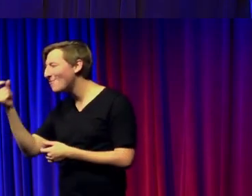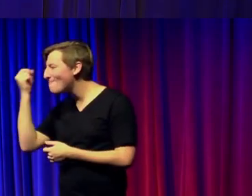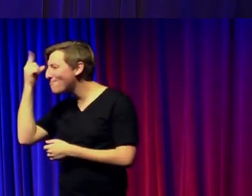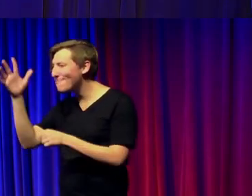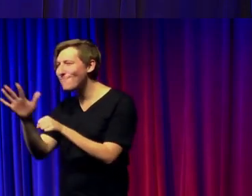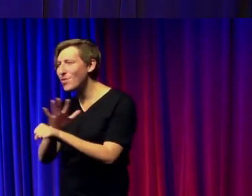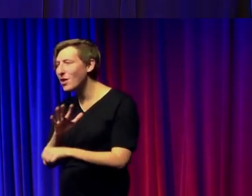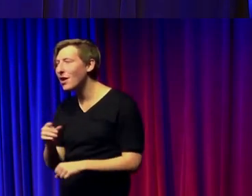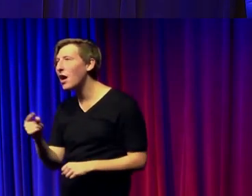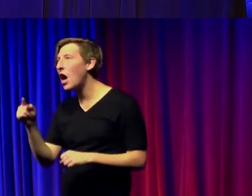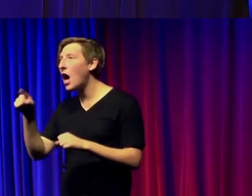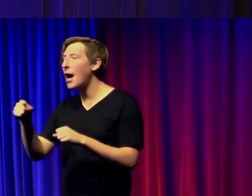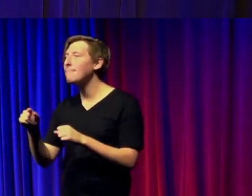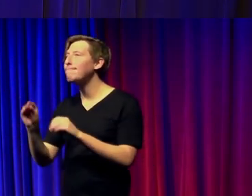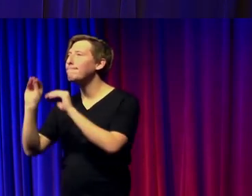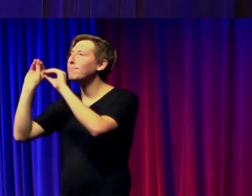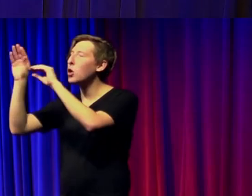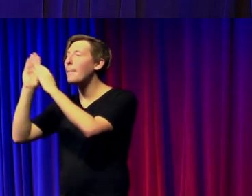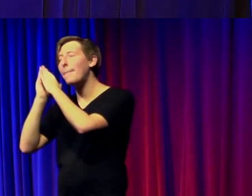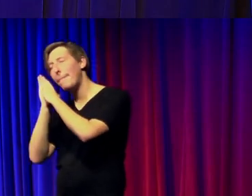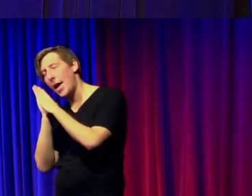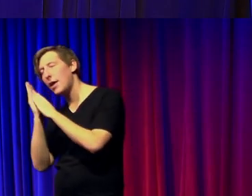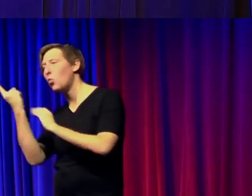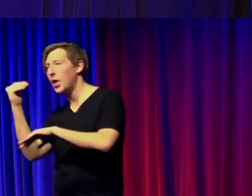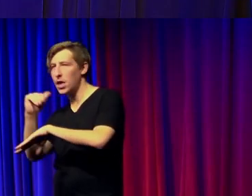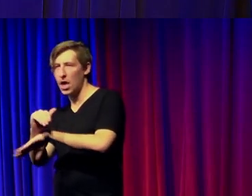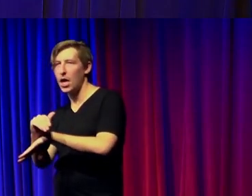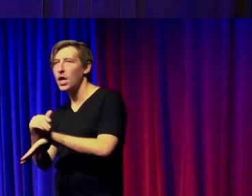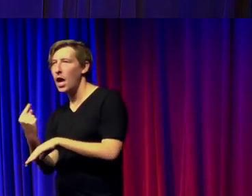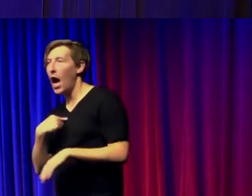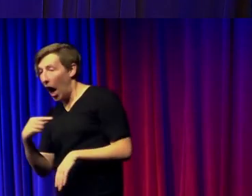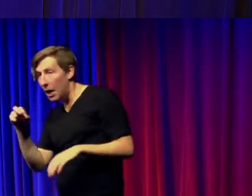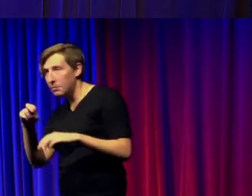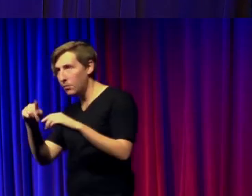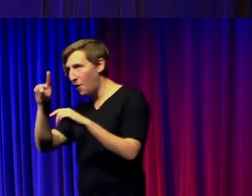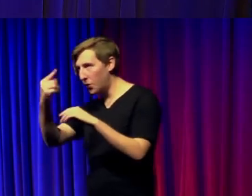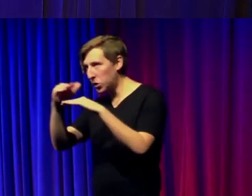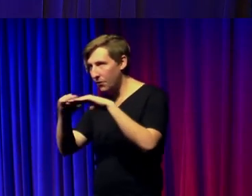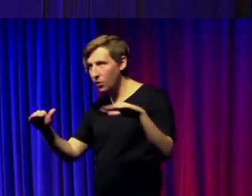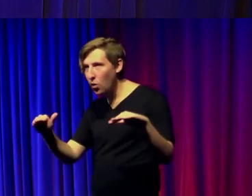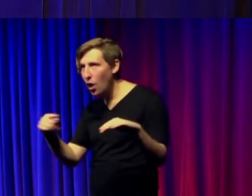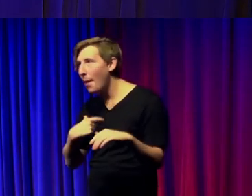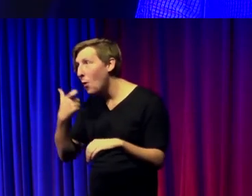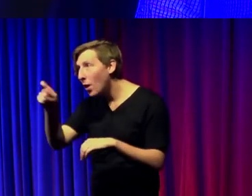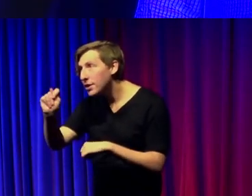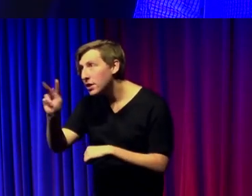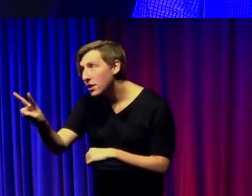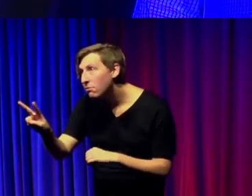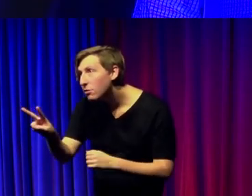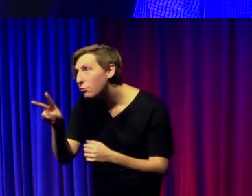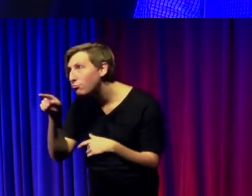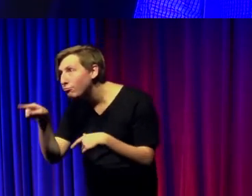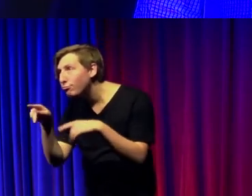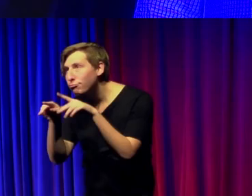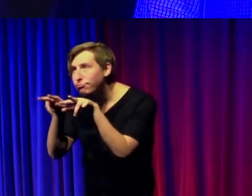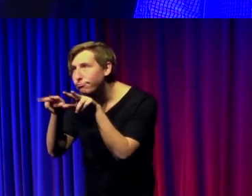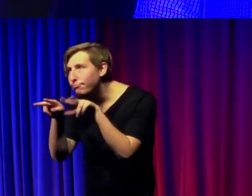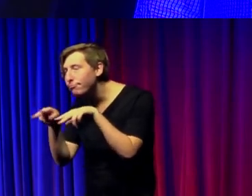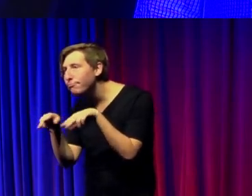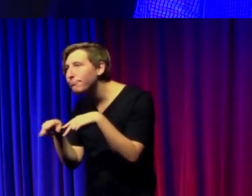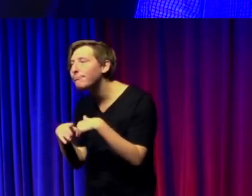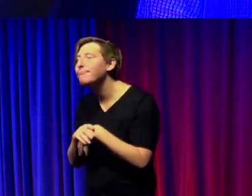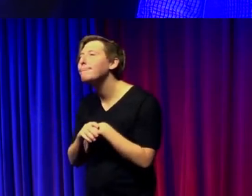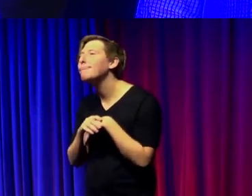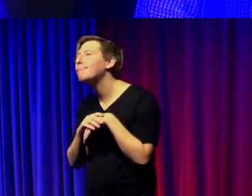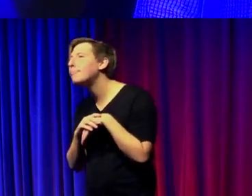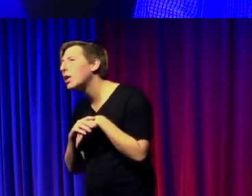him upstairs to bed, and I'm downstairs like catching up on the Kardashians and just like intellectual